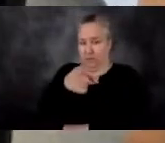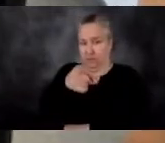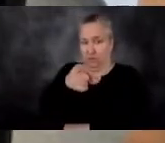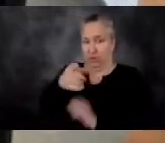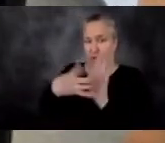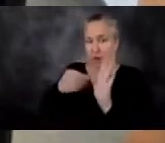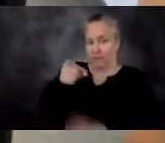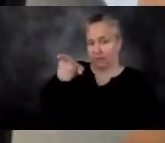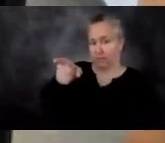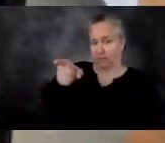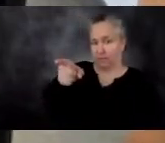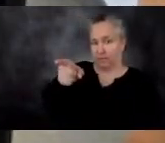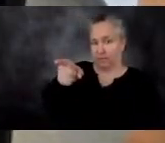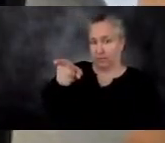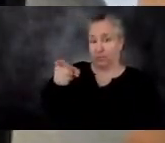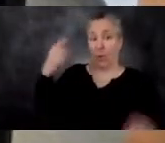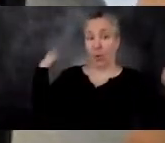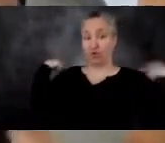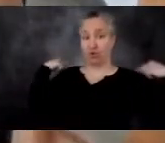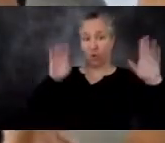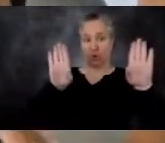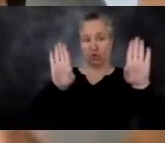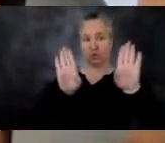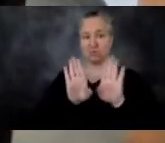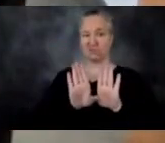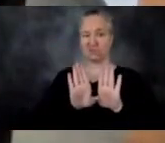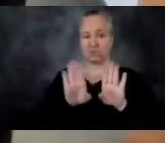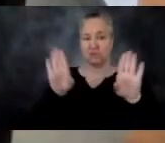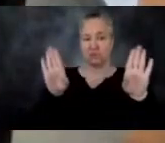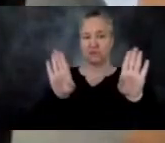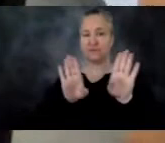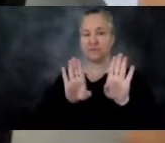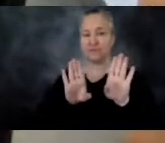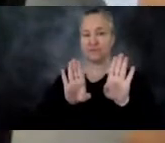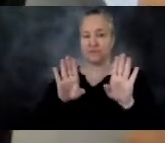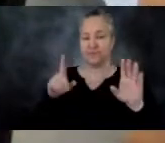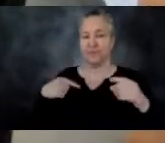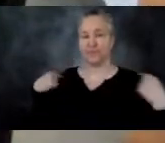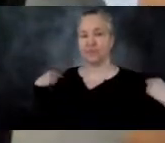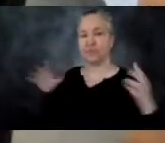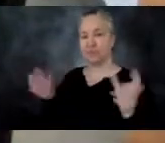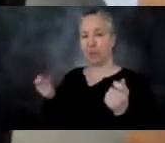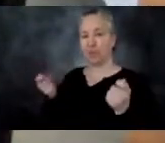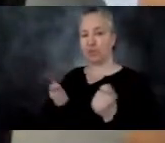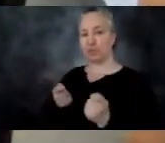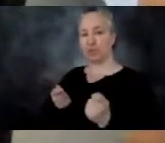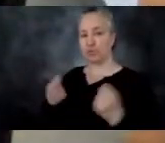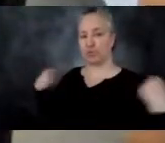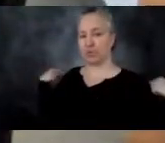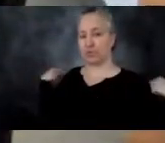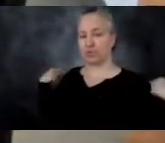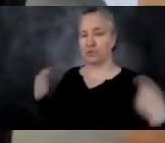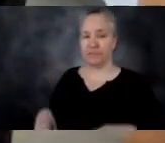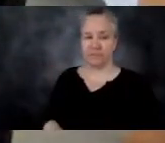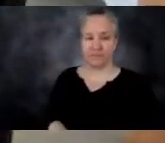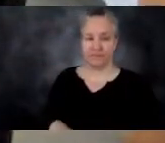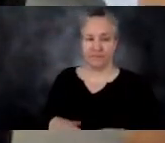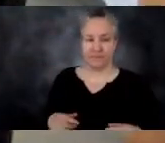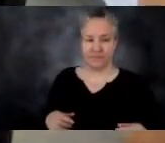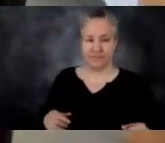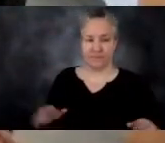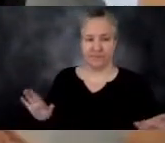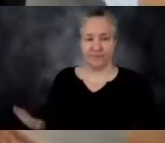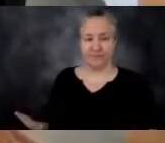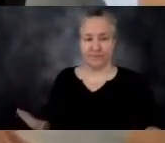the shoulder blades together and back down. Release those arms, press those hands down and up and